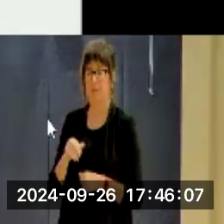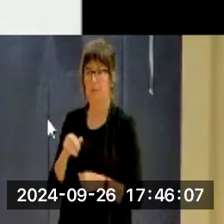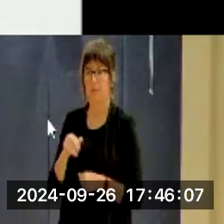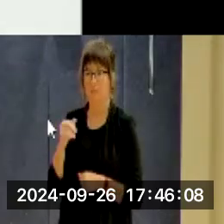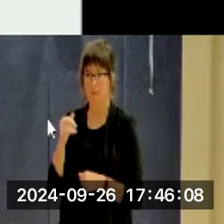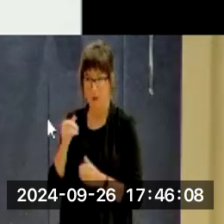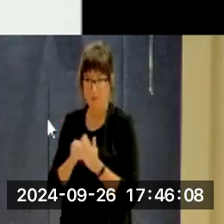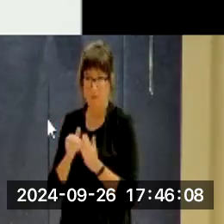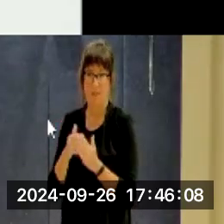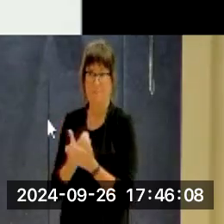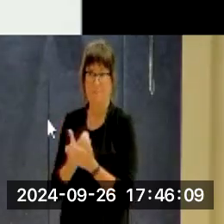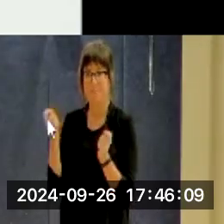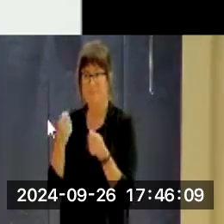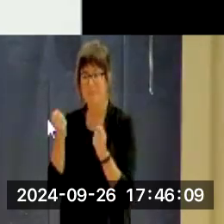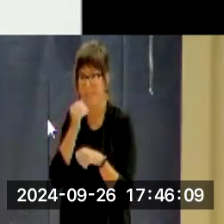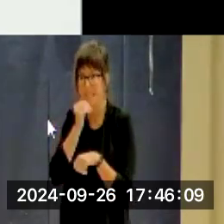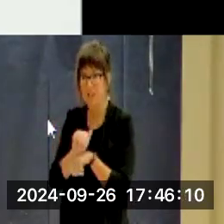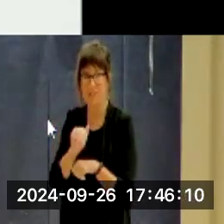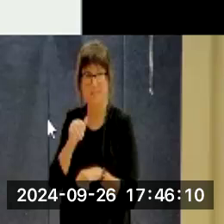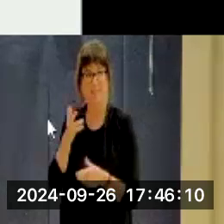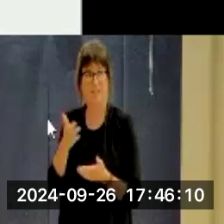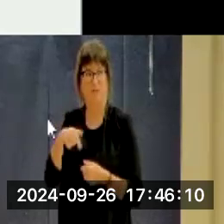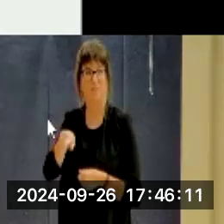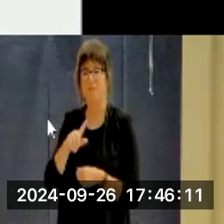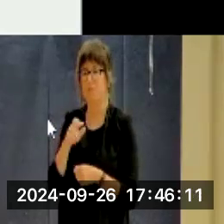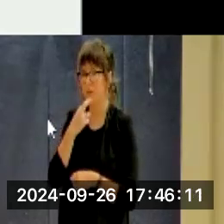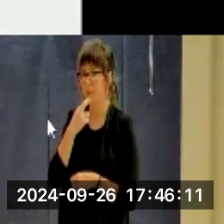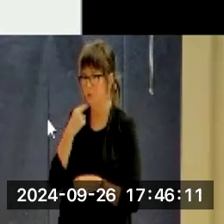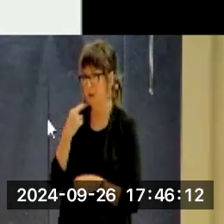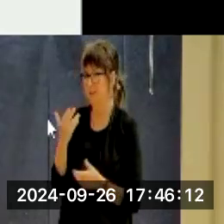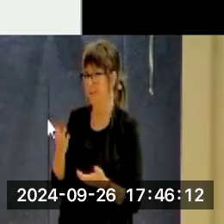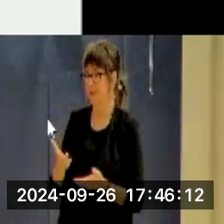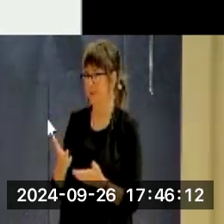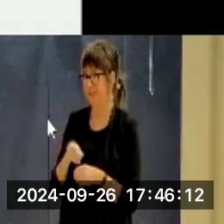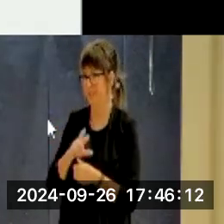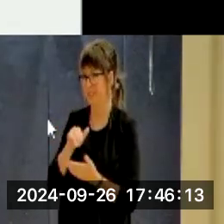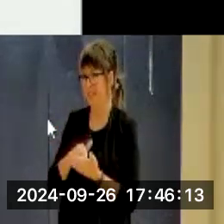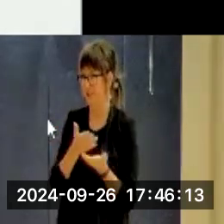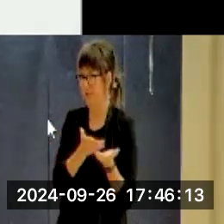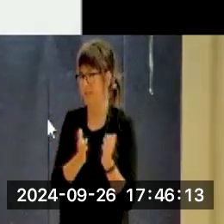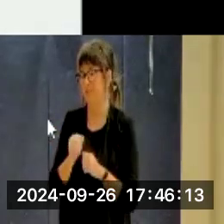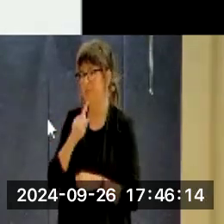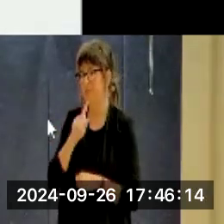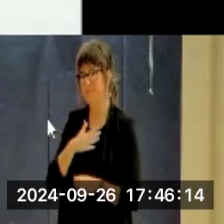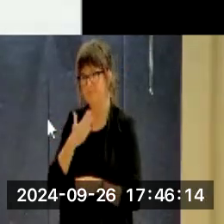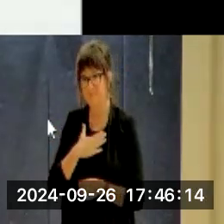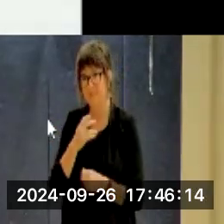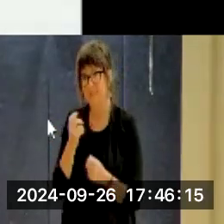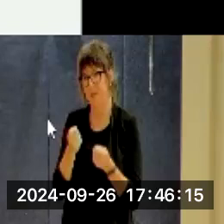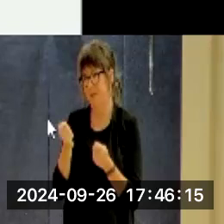have celebratory dinners in this center at a restaurant up here. So really, really glad we've